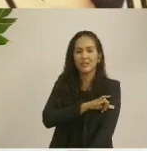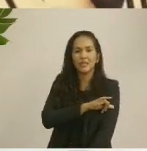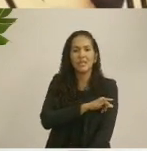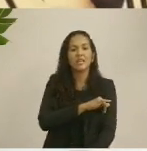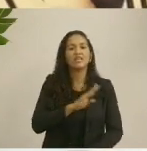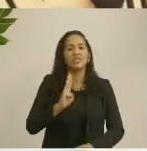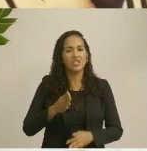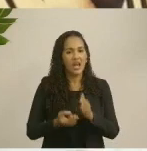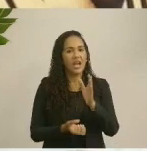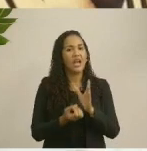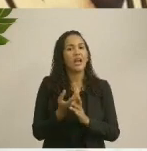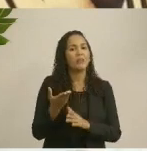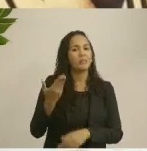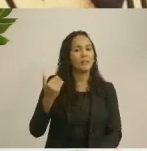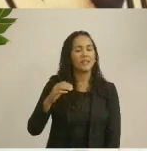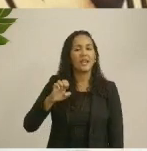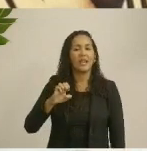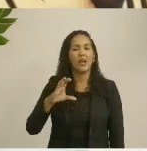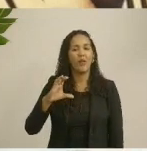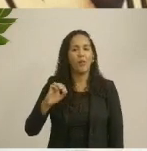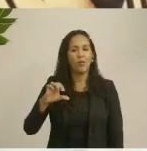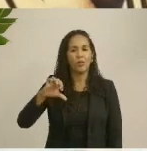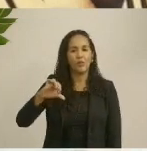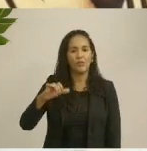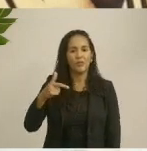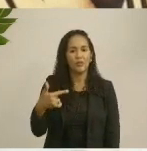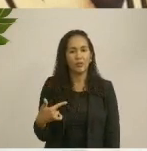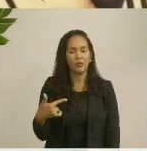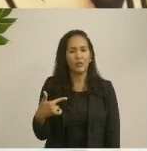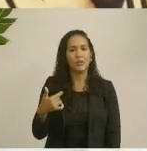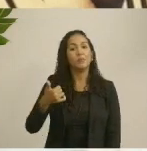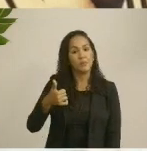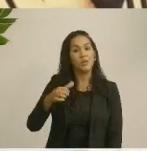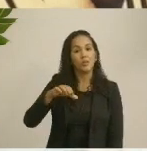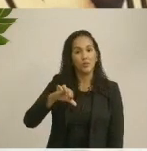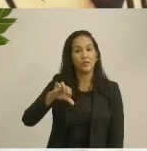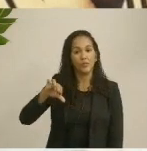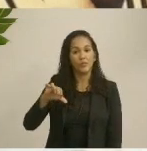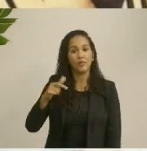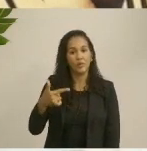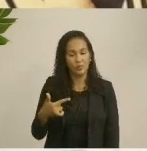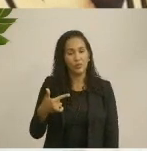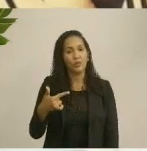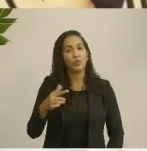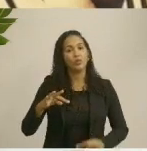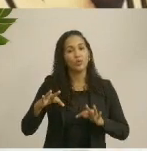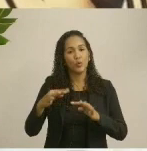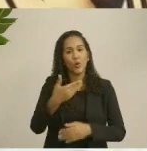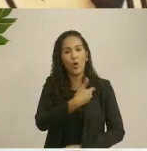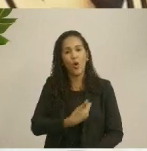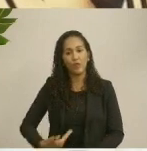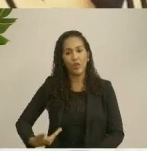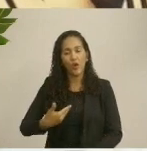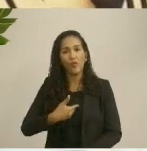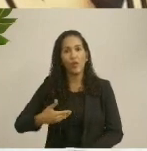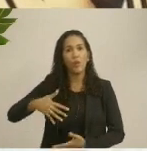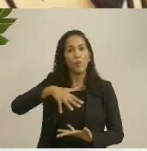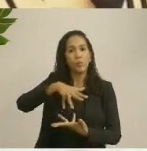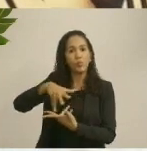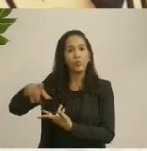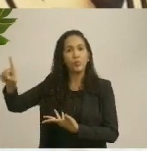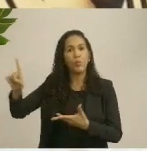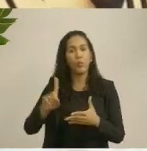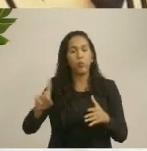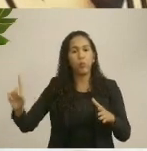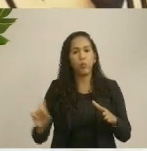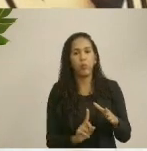the place in 1992 where the world's governments committed for the first time